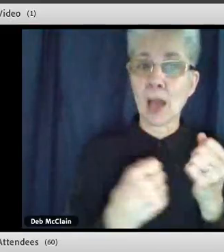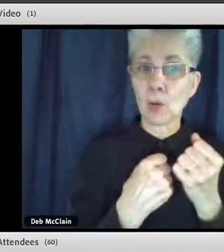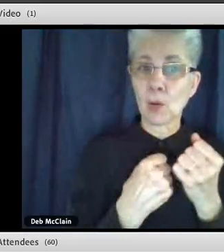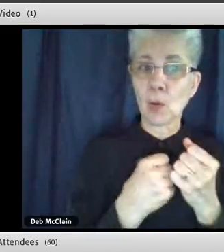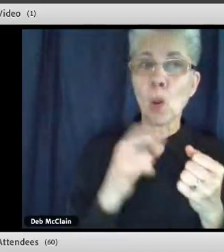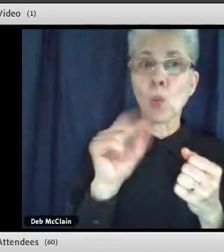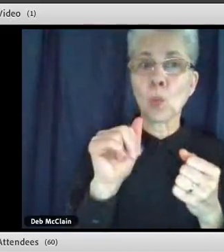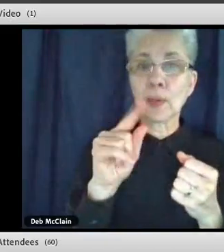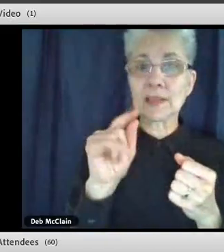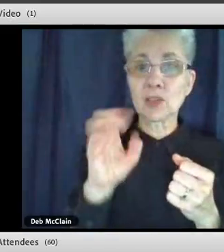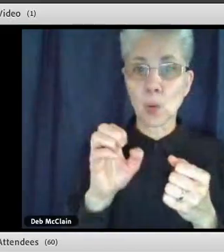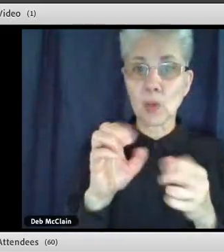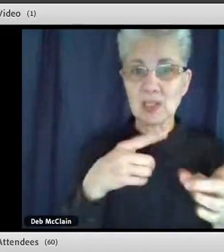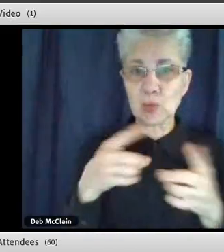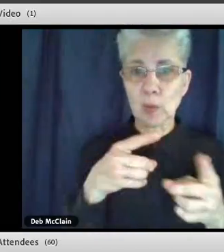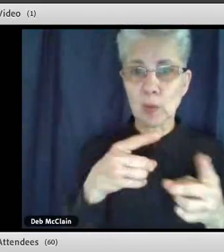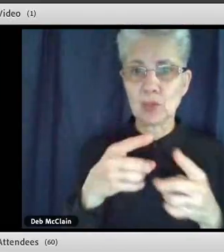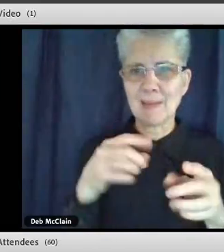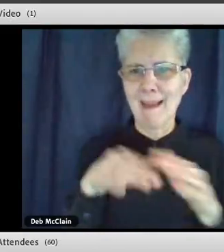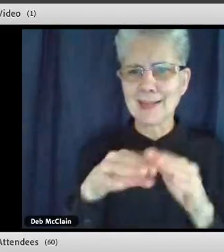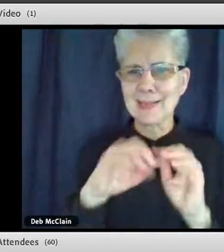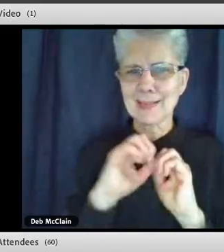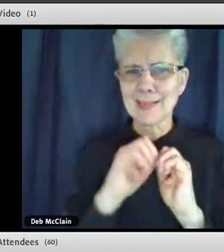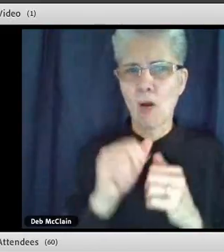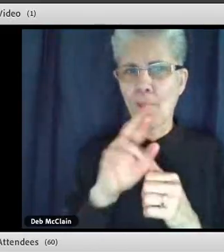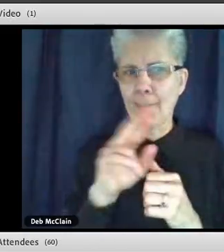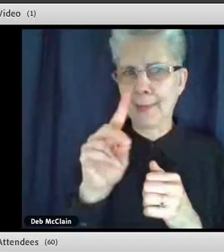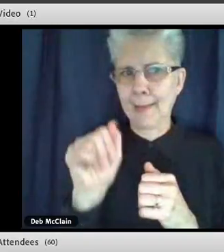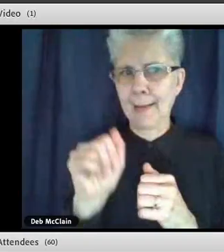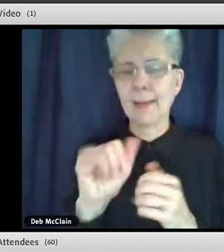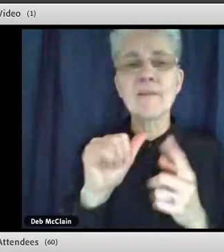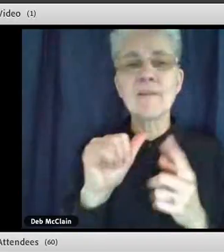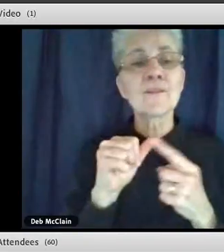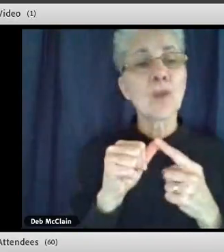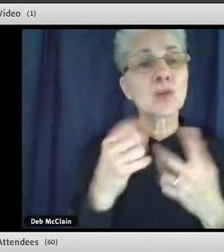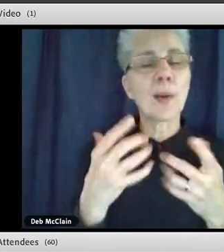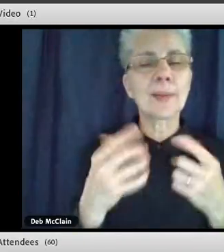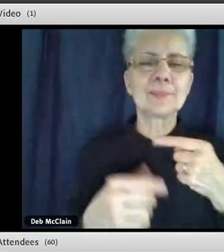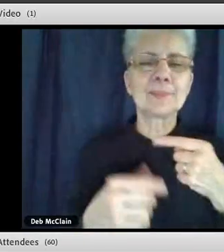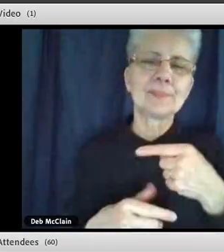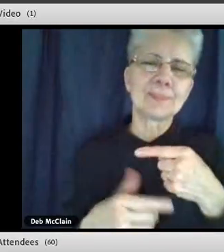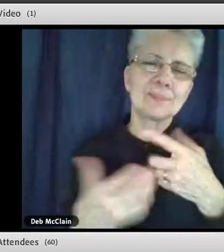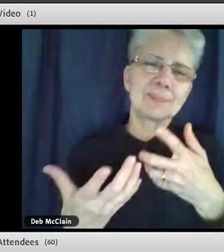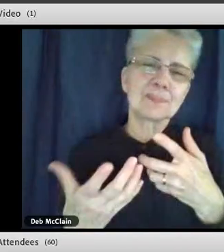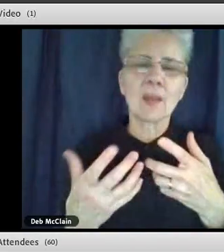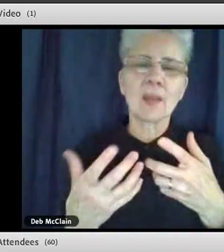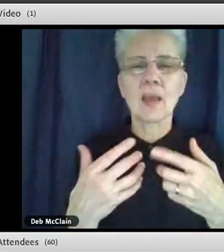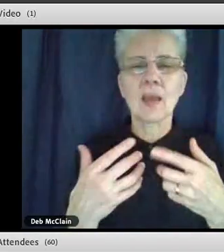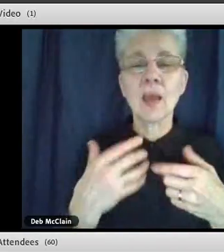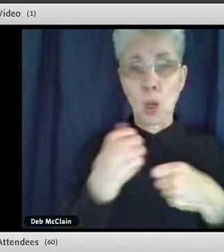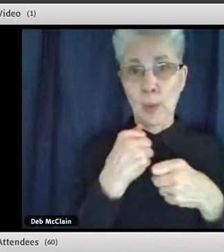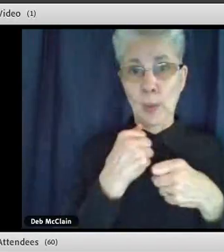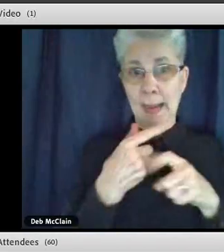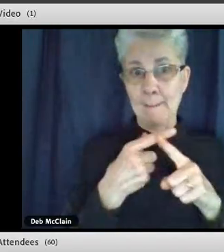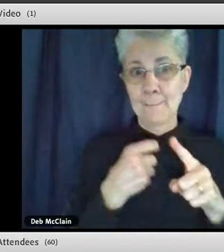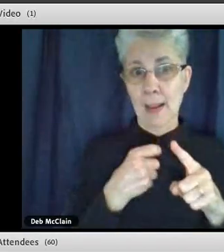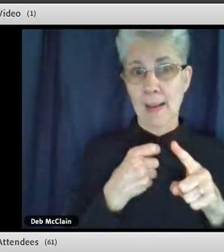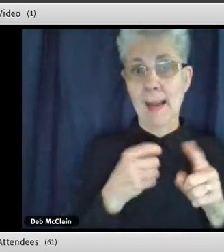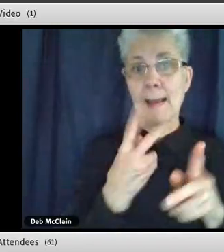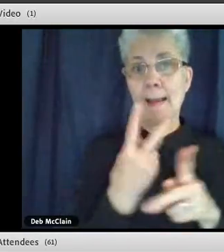and access. So first of all, it's kind of was created by and it's